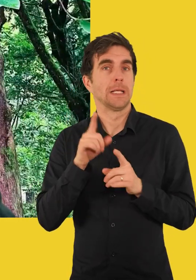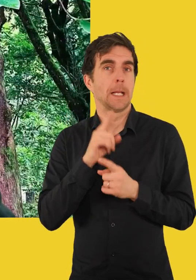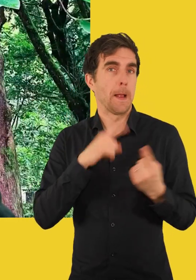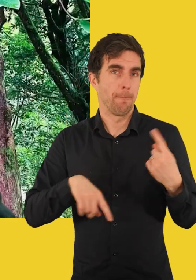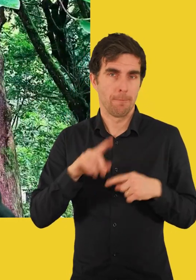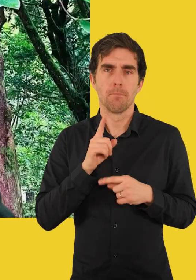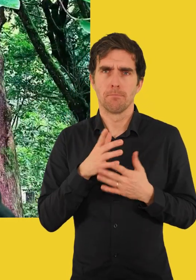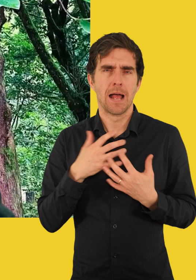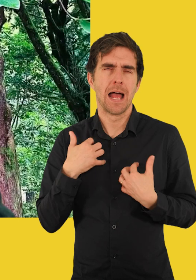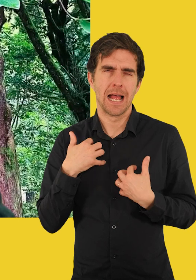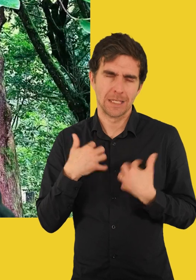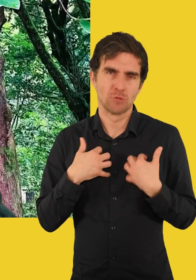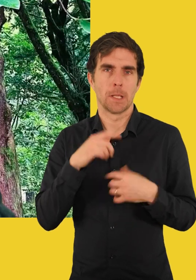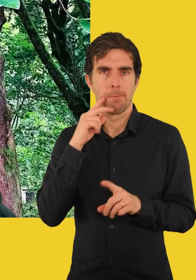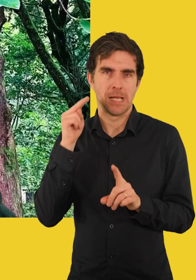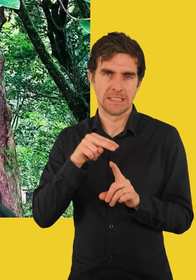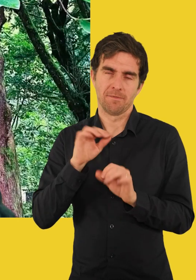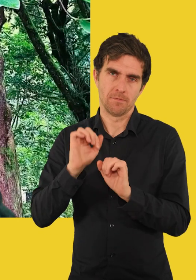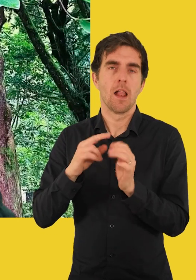well. And such an interesting